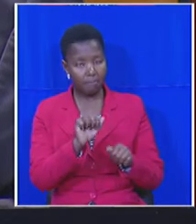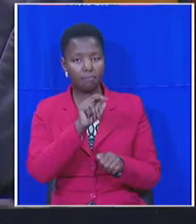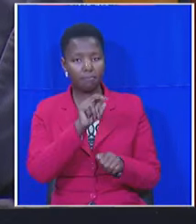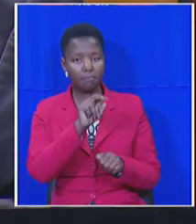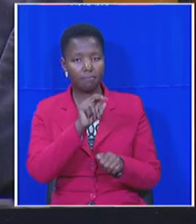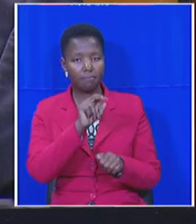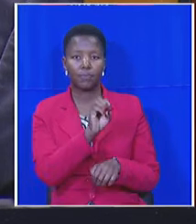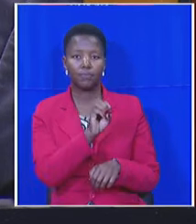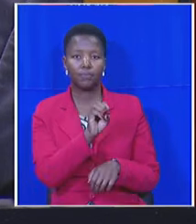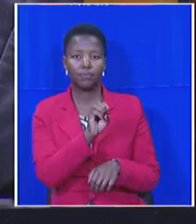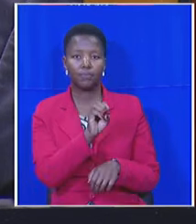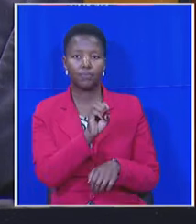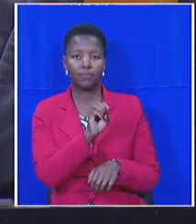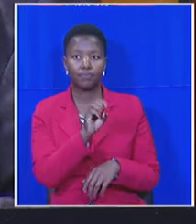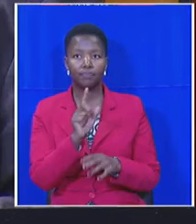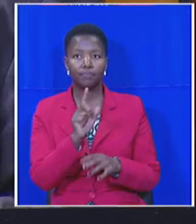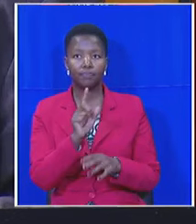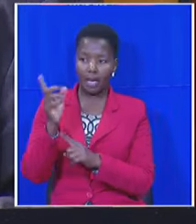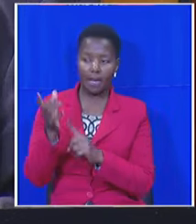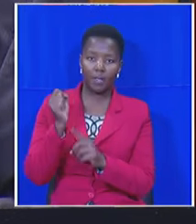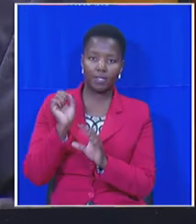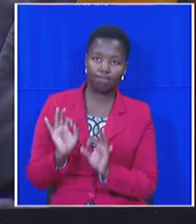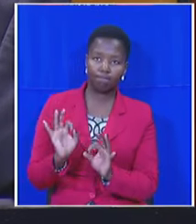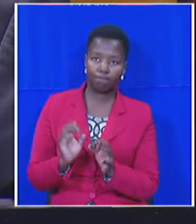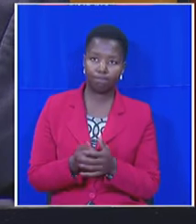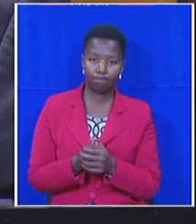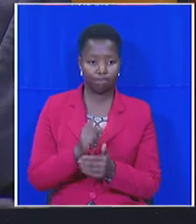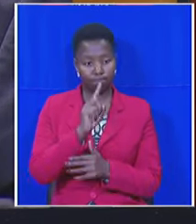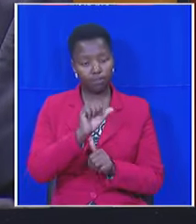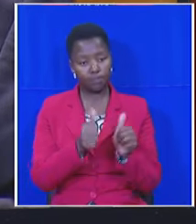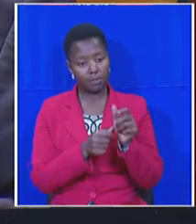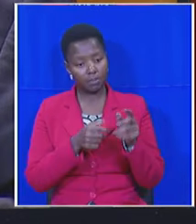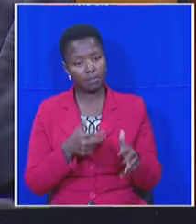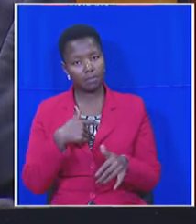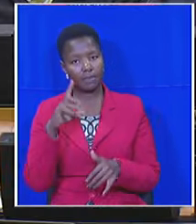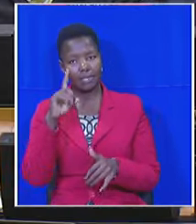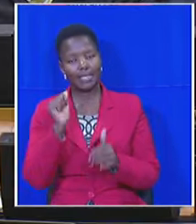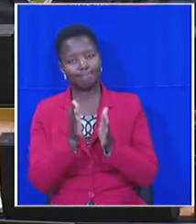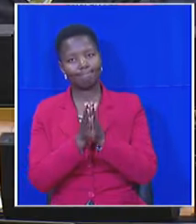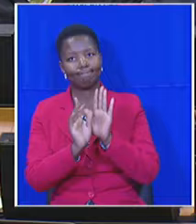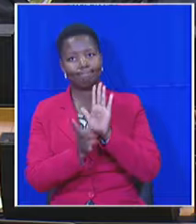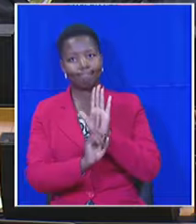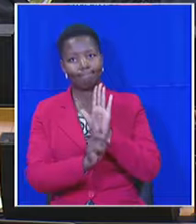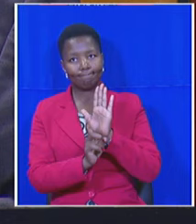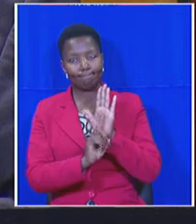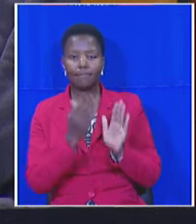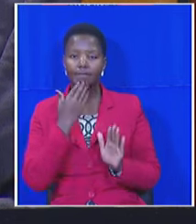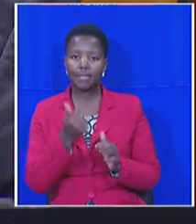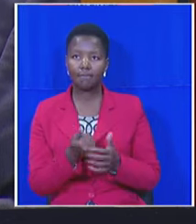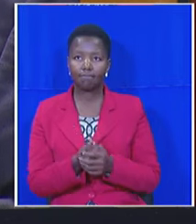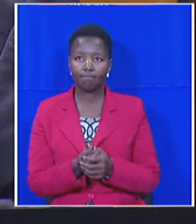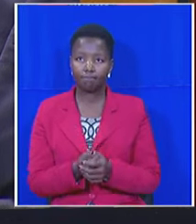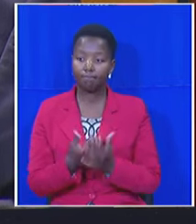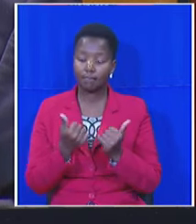no. I think the ayes have it. Deputy Speaker, the DA calls for division. Thank you. Division